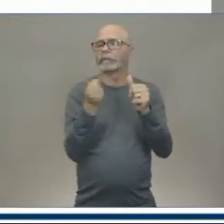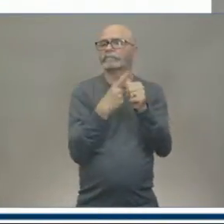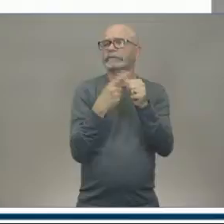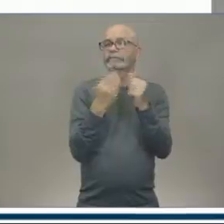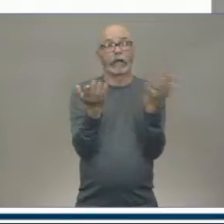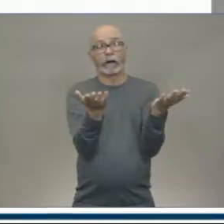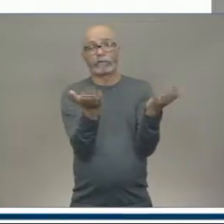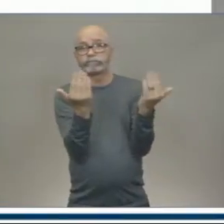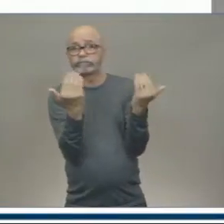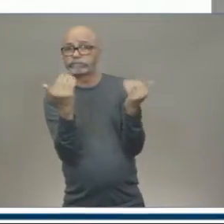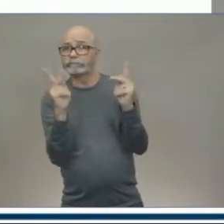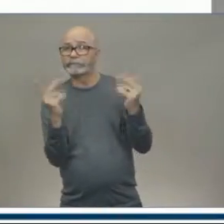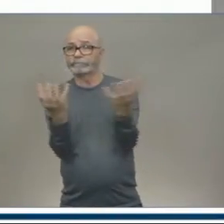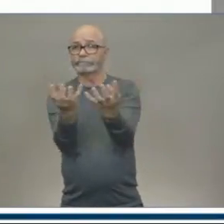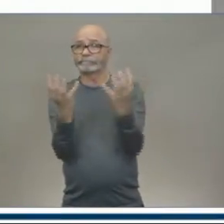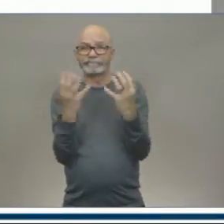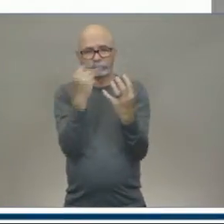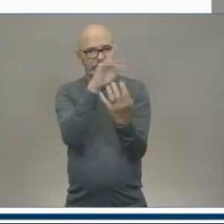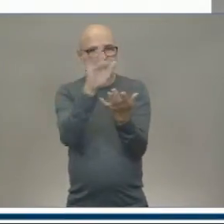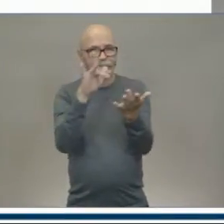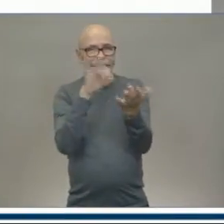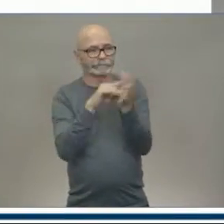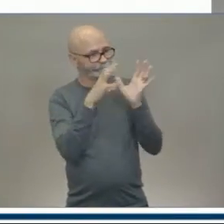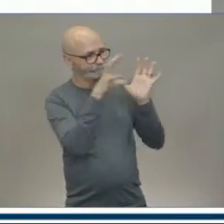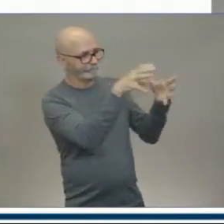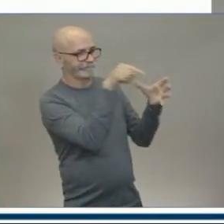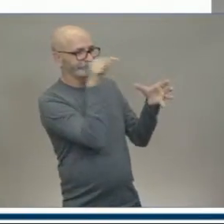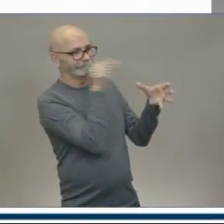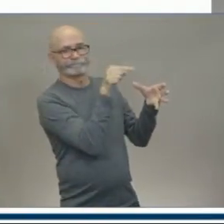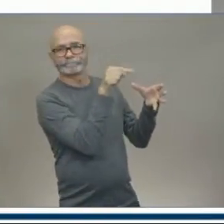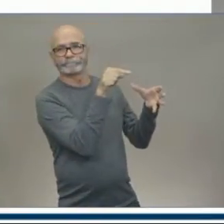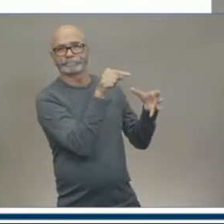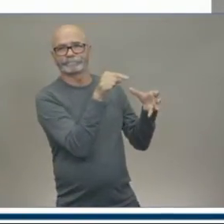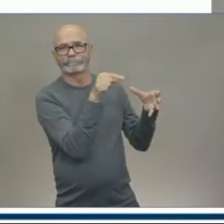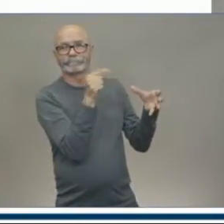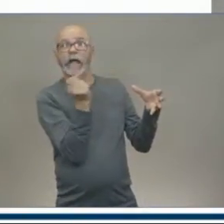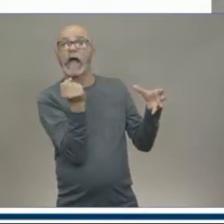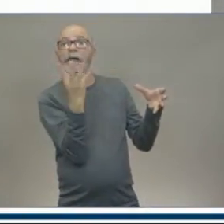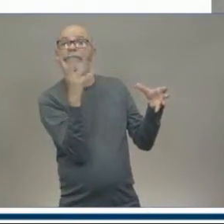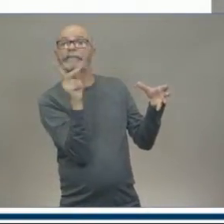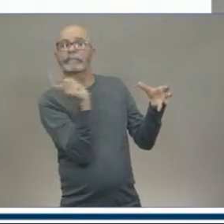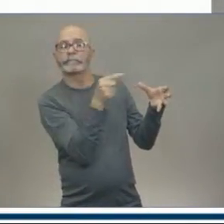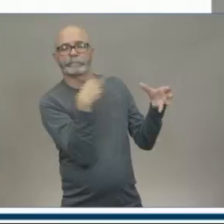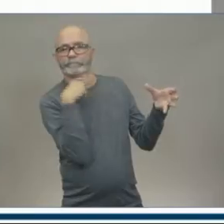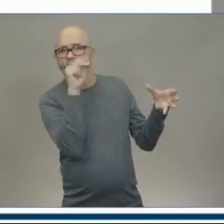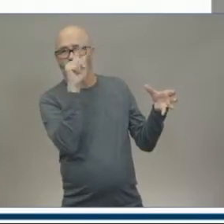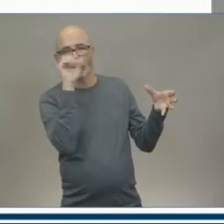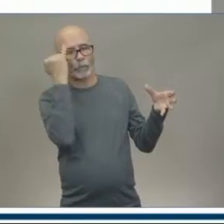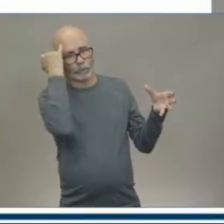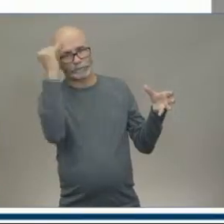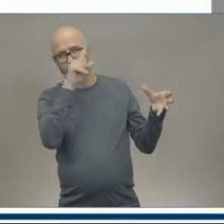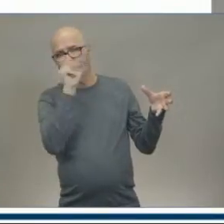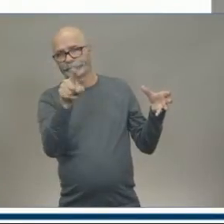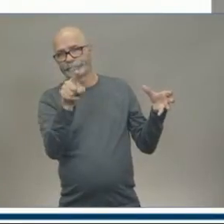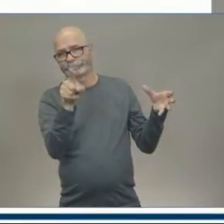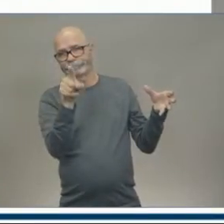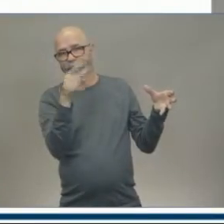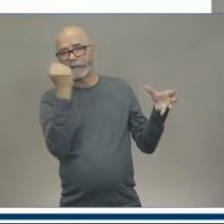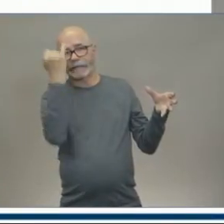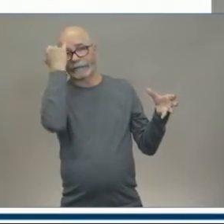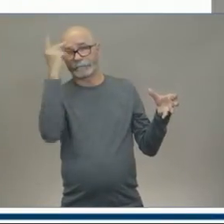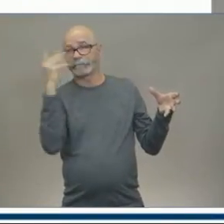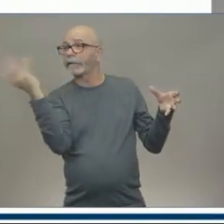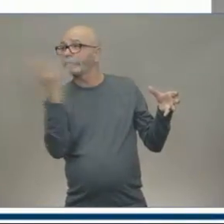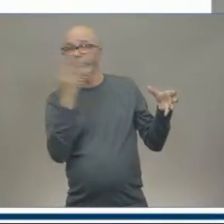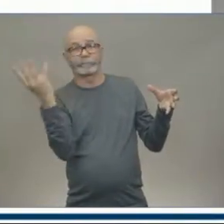centers. So we're not sure on the capacity. We're basing it on we need to get firmer numbers of the numbers we're dealing with,